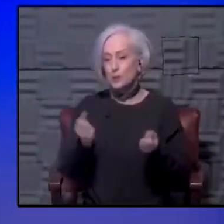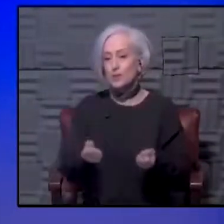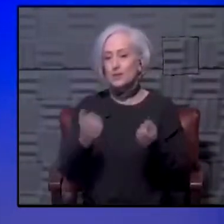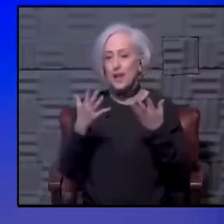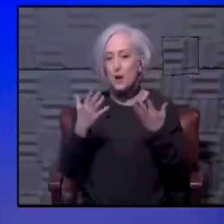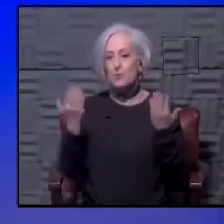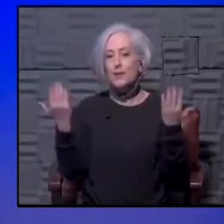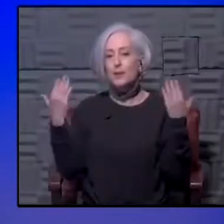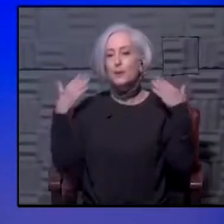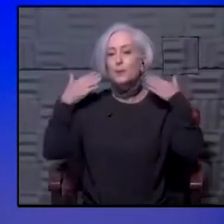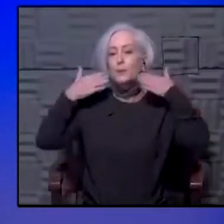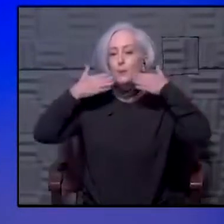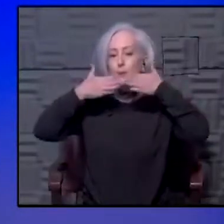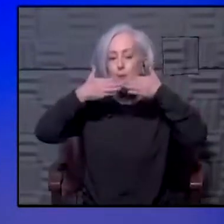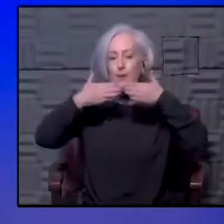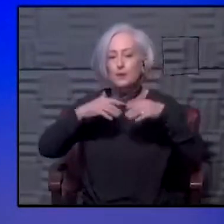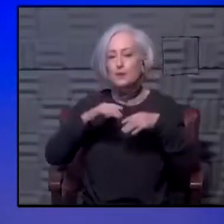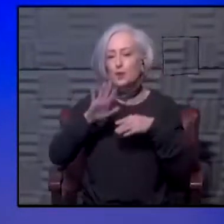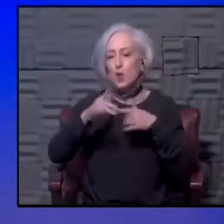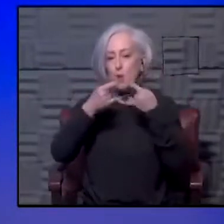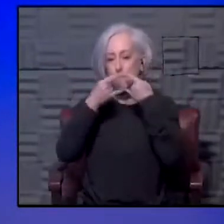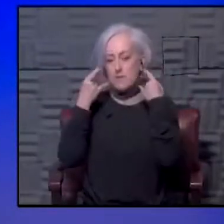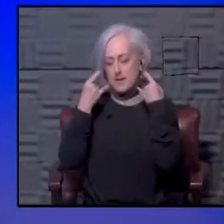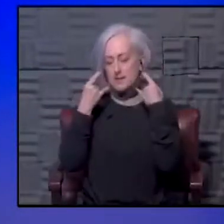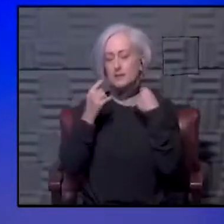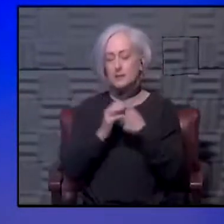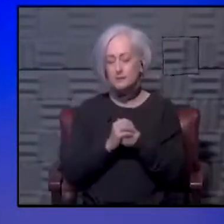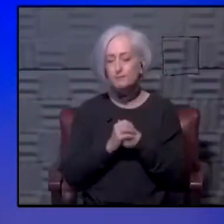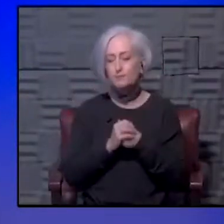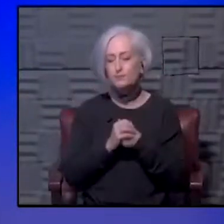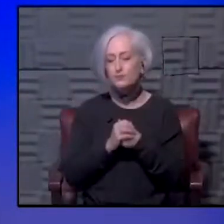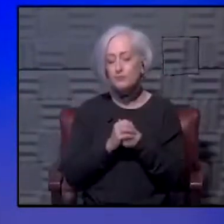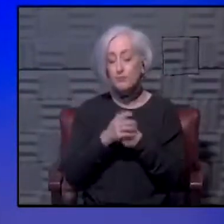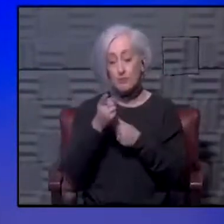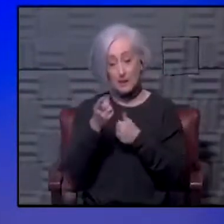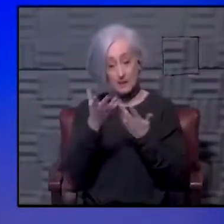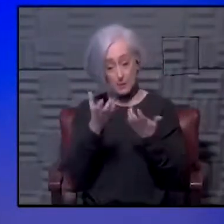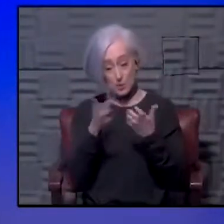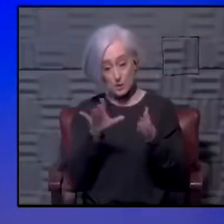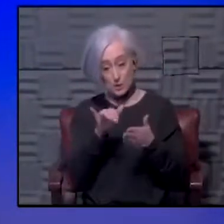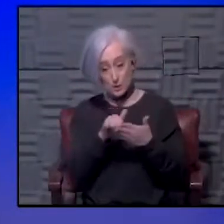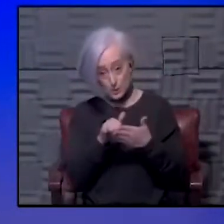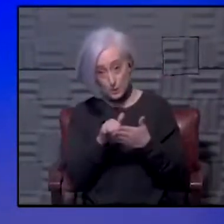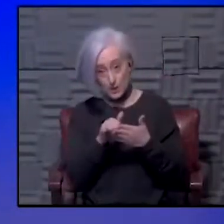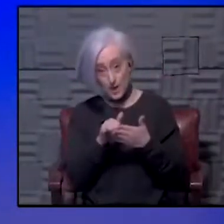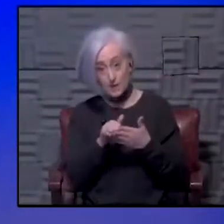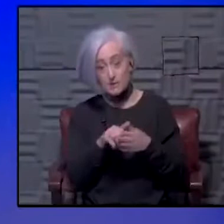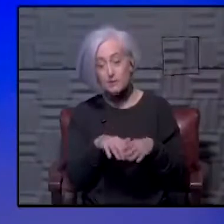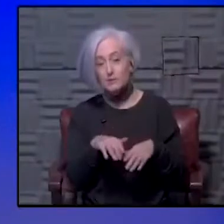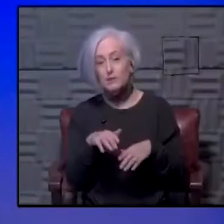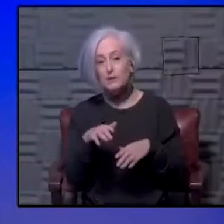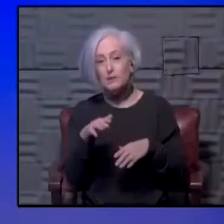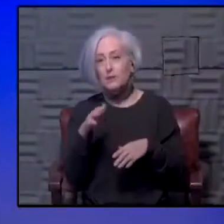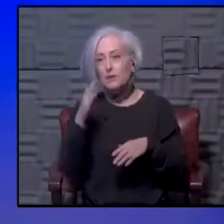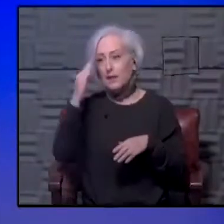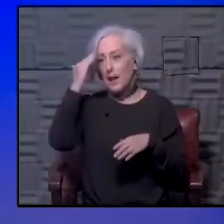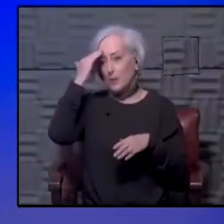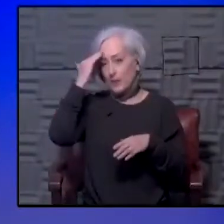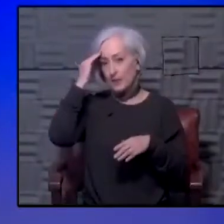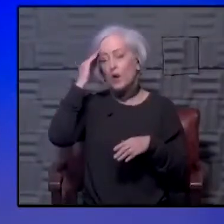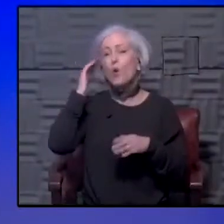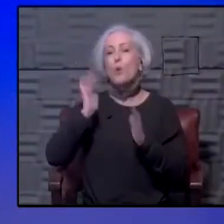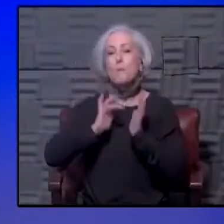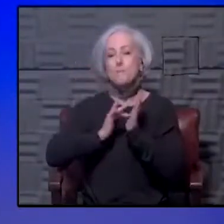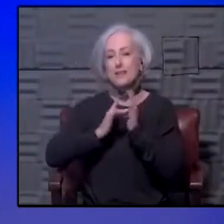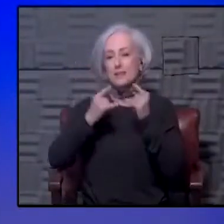getting in through the gaps from your mask in your face. And again, if you want to do that, and we know that medical masks like this